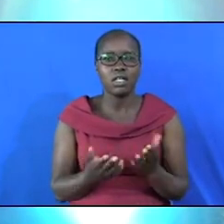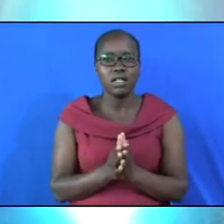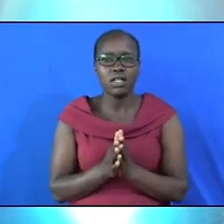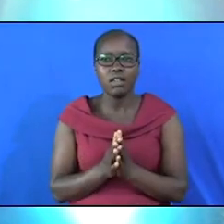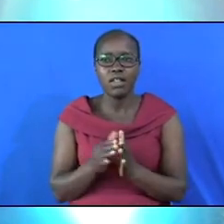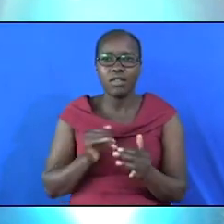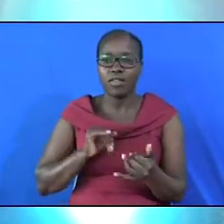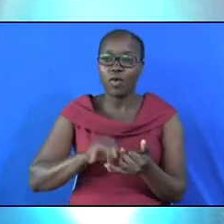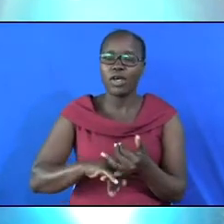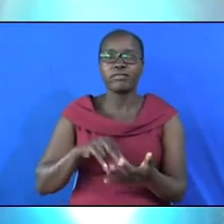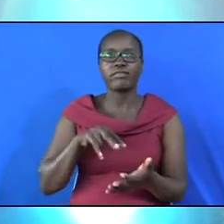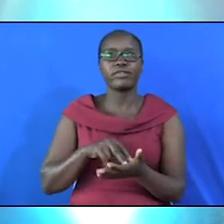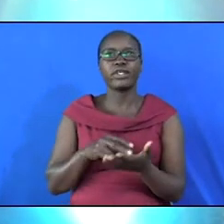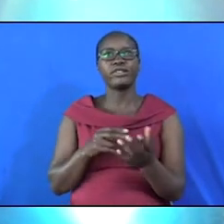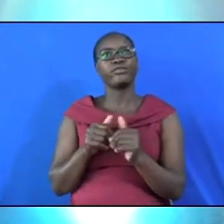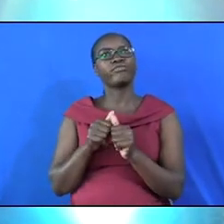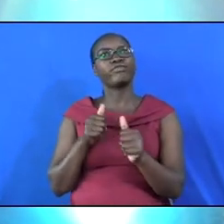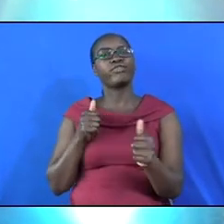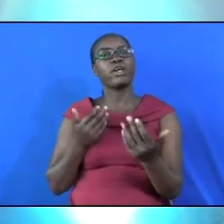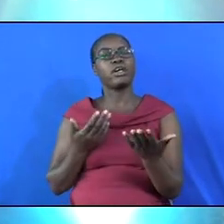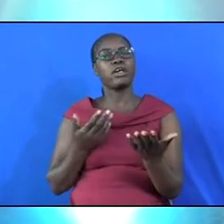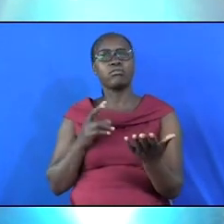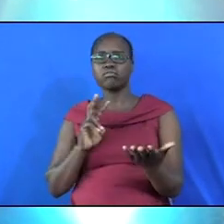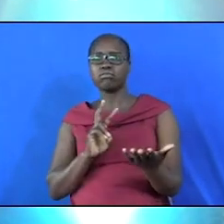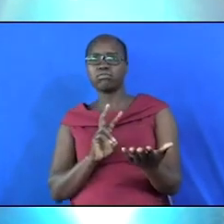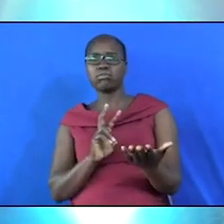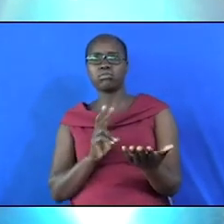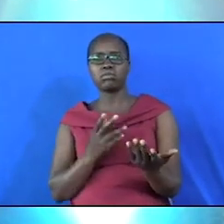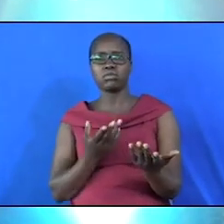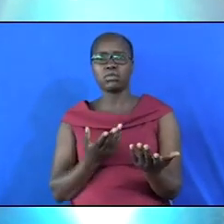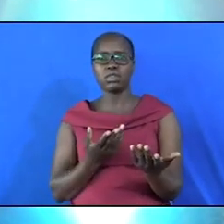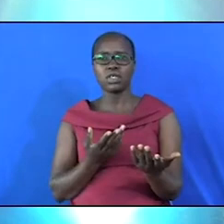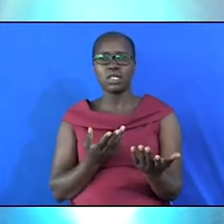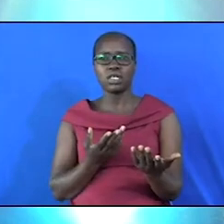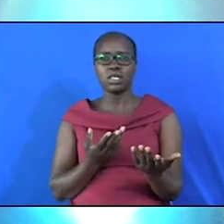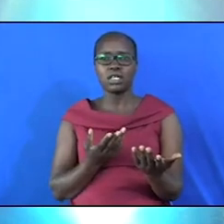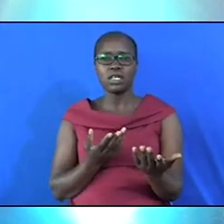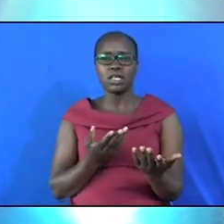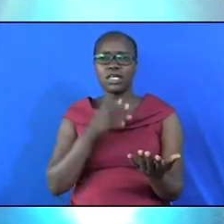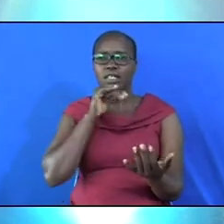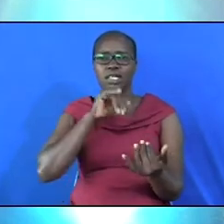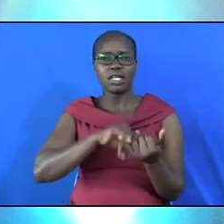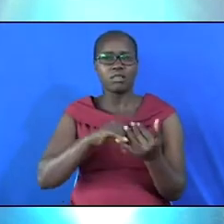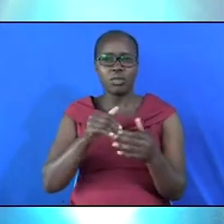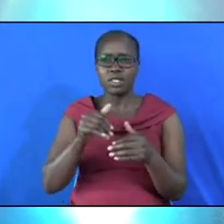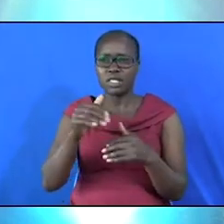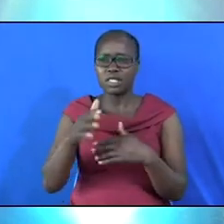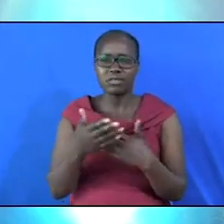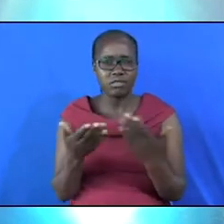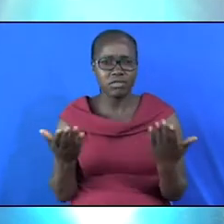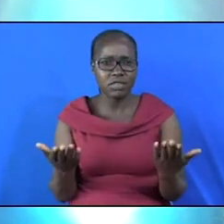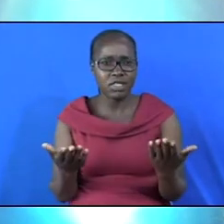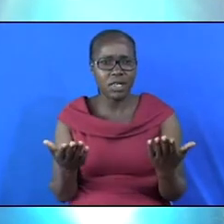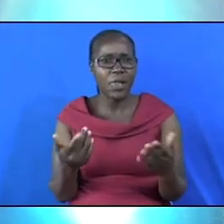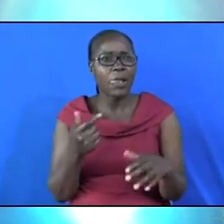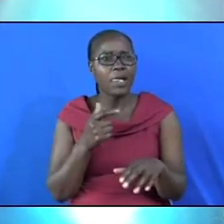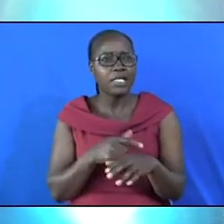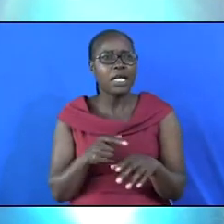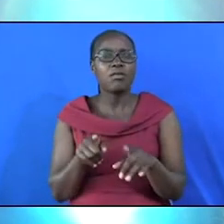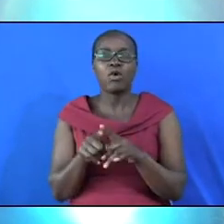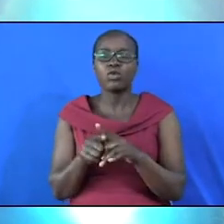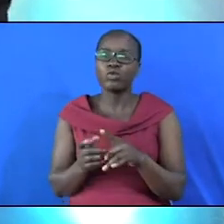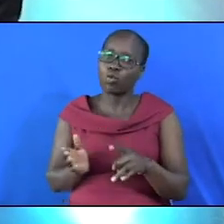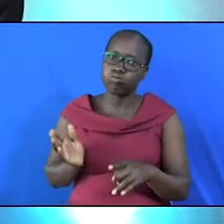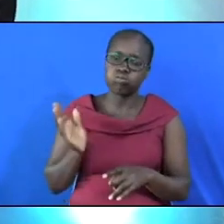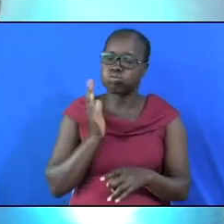The wife was standing by. Who thought that, let me now, husband, please now, let me handle it. When the wife also tried,